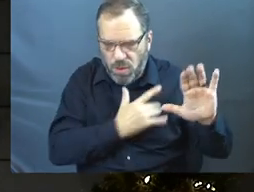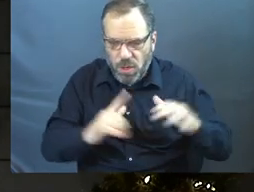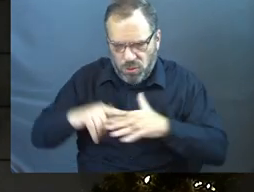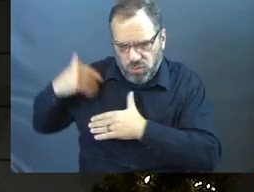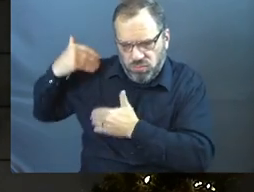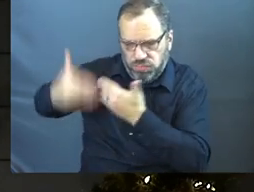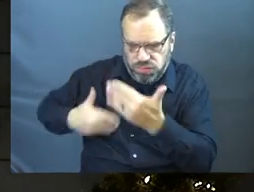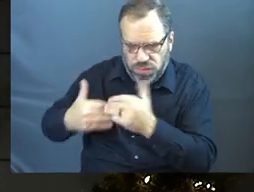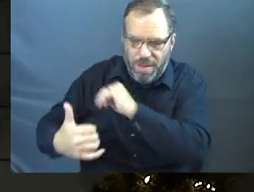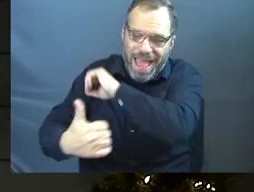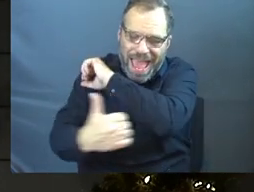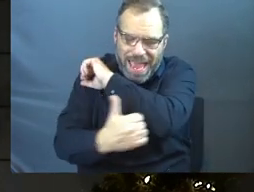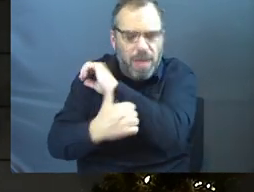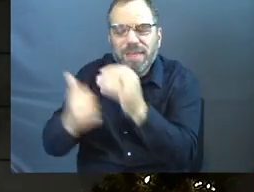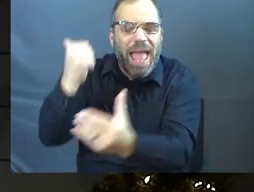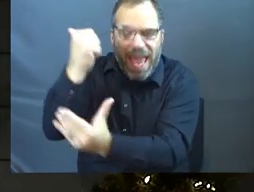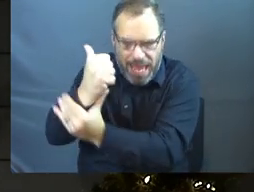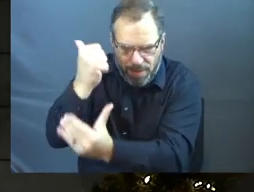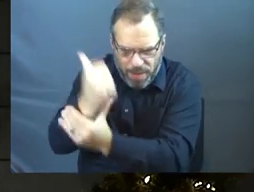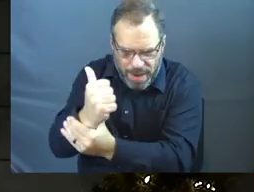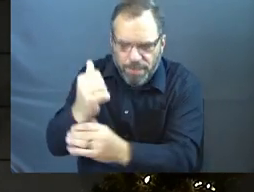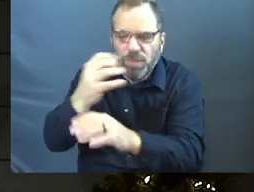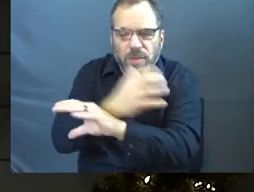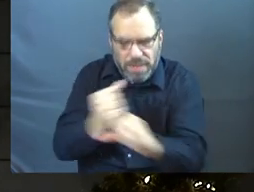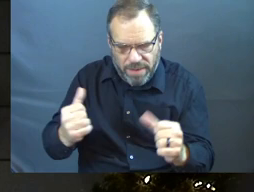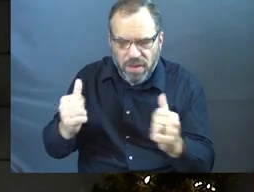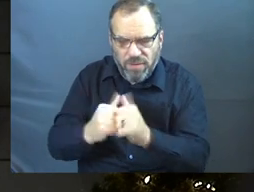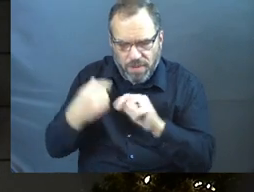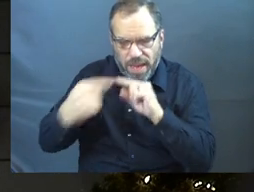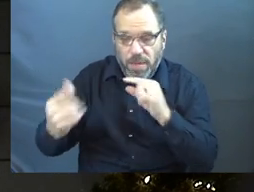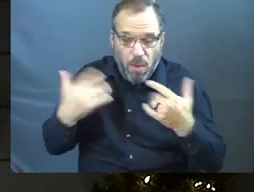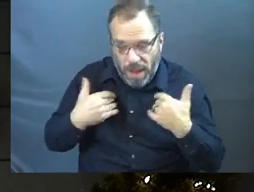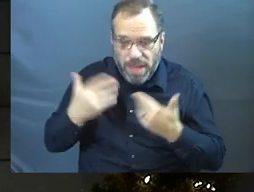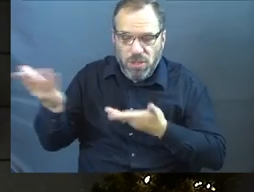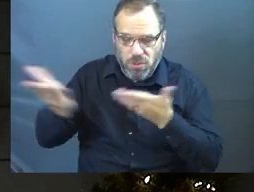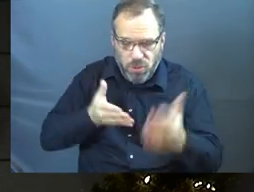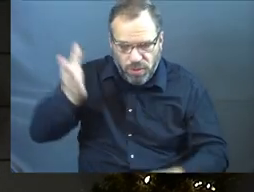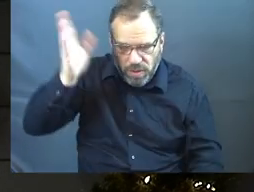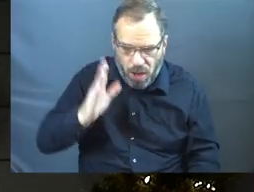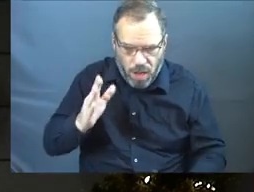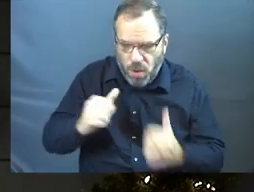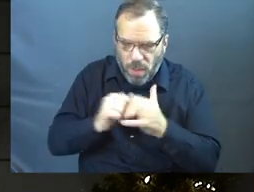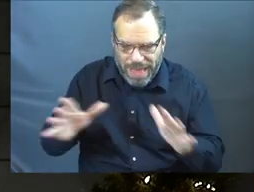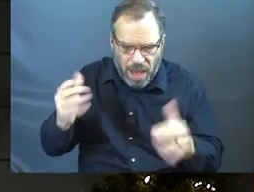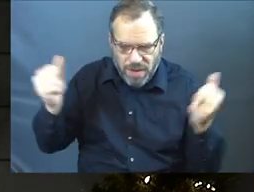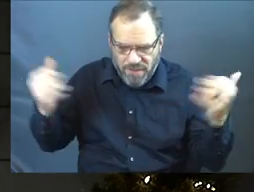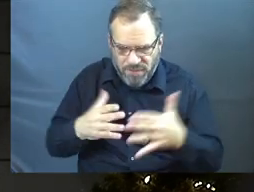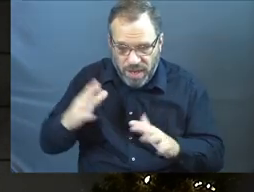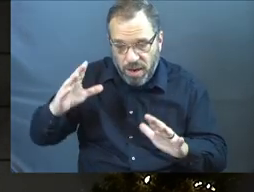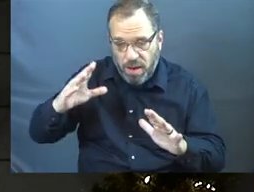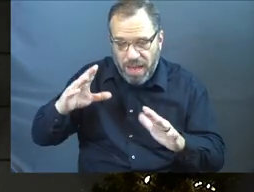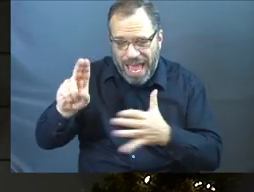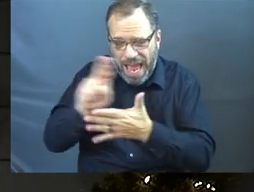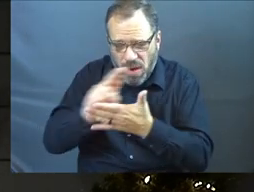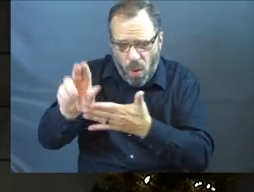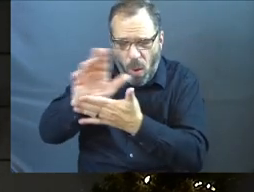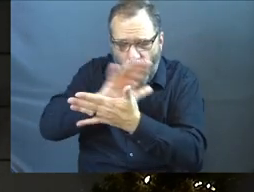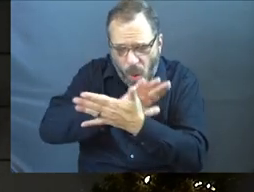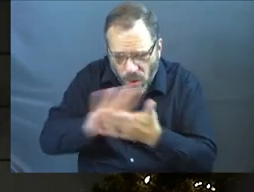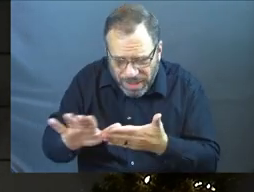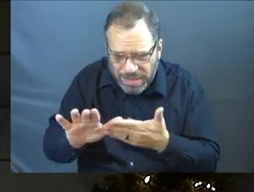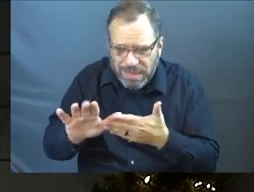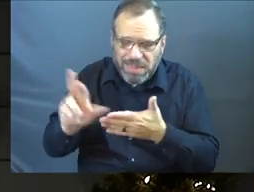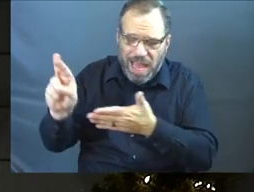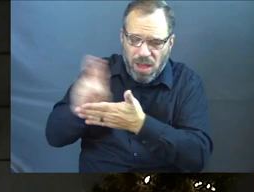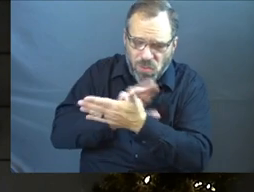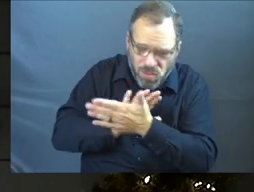our ancestor Abraham. We've been rescued from our enemies so that we can serve God without fear in holiness